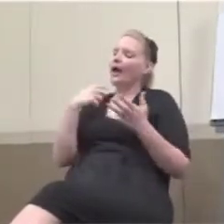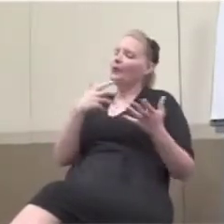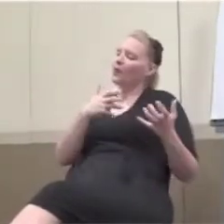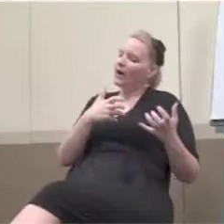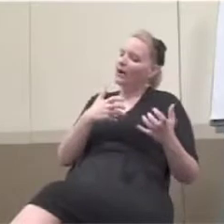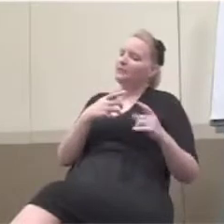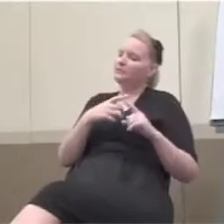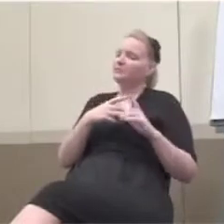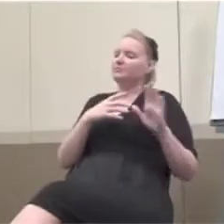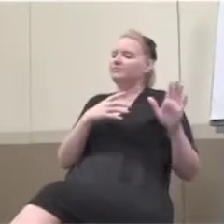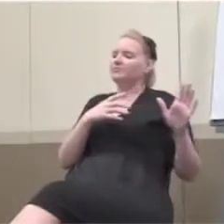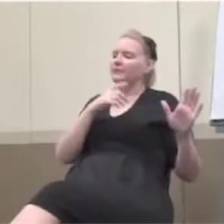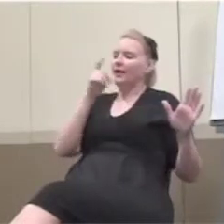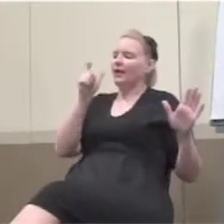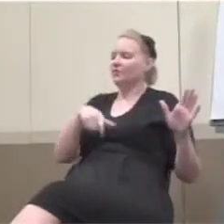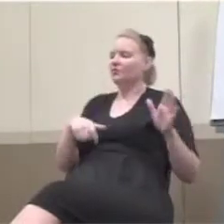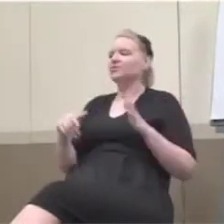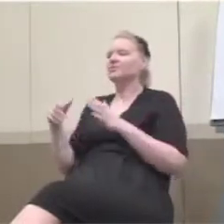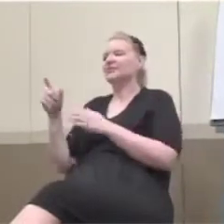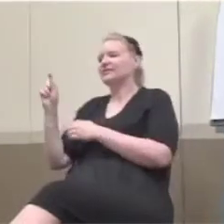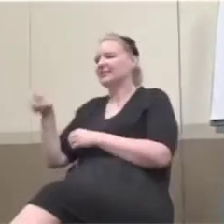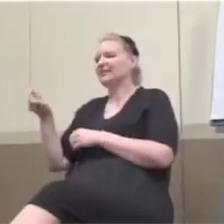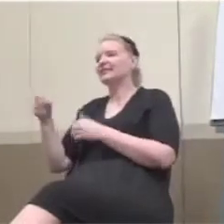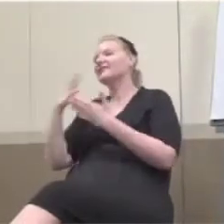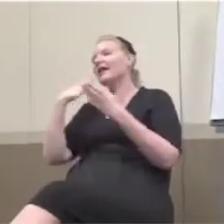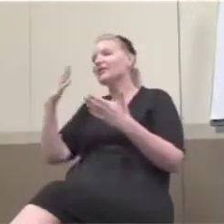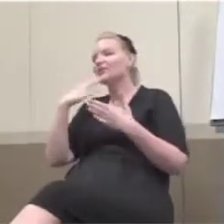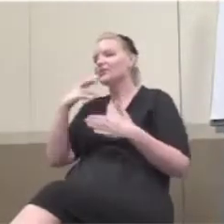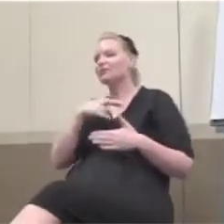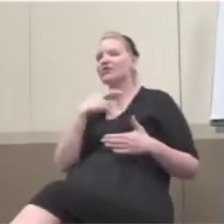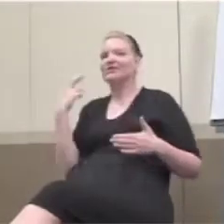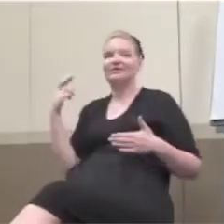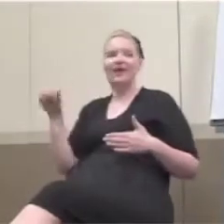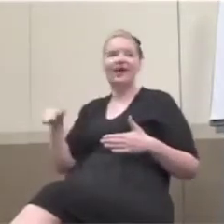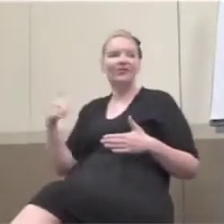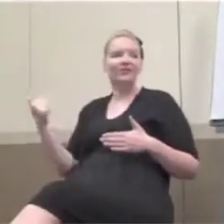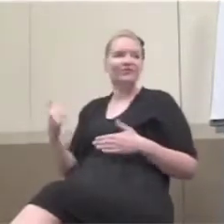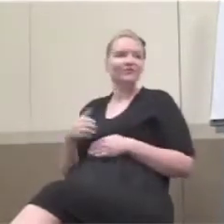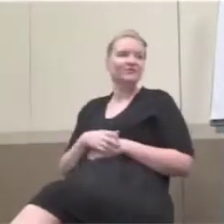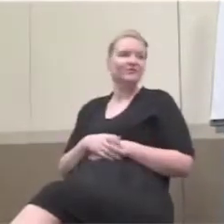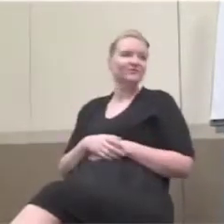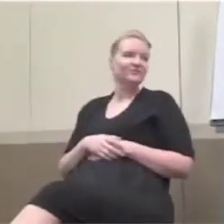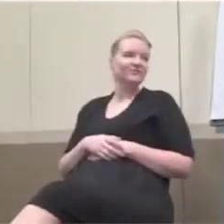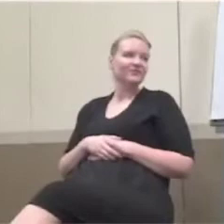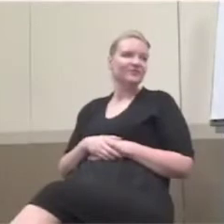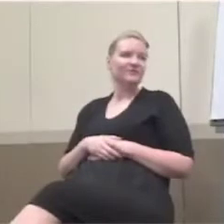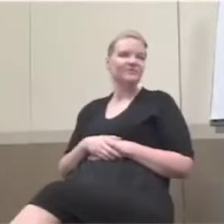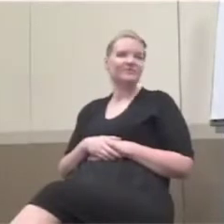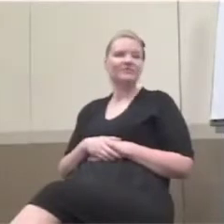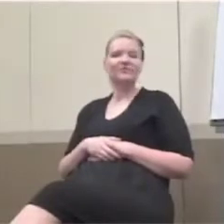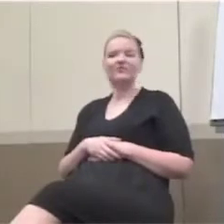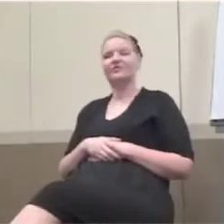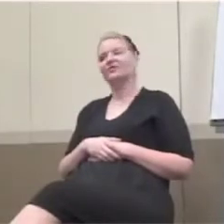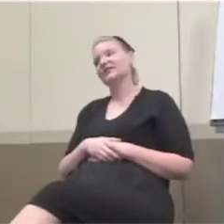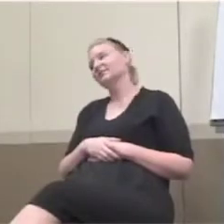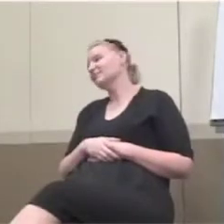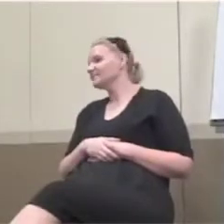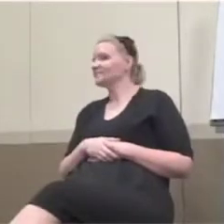You'll probably get further with it. Thank you. Thank you for taking that risk. Anybody else want to take a risk?